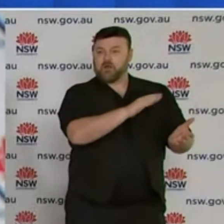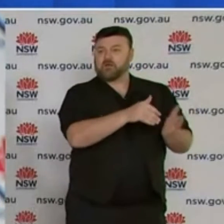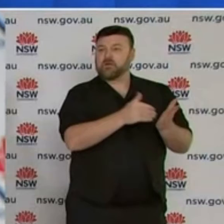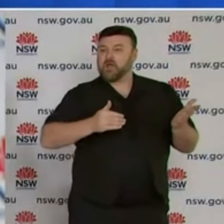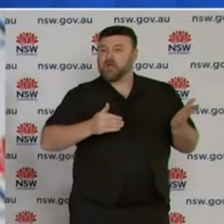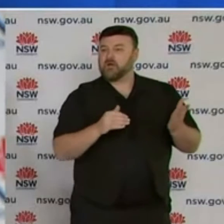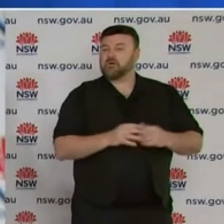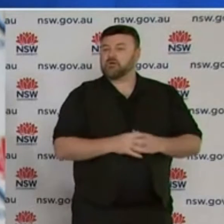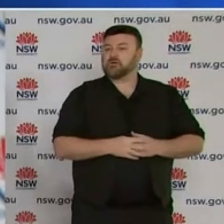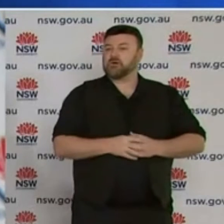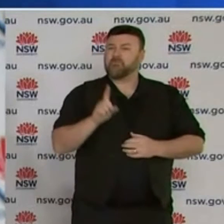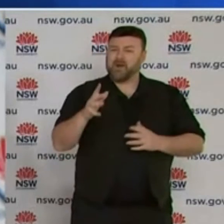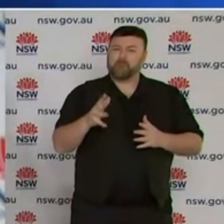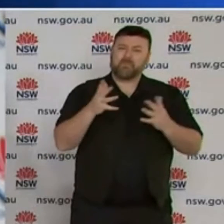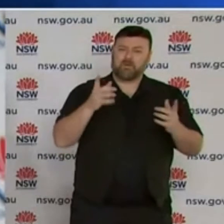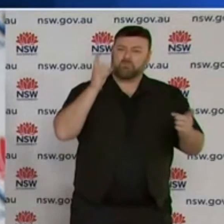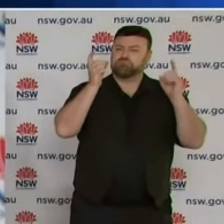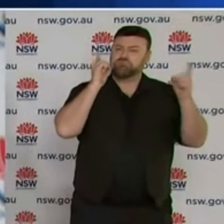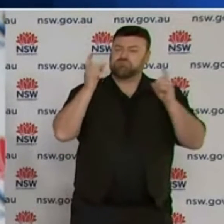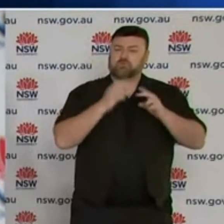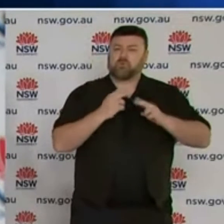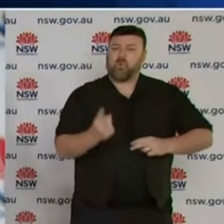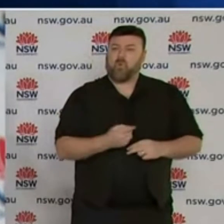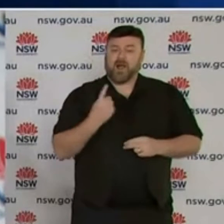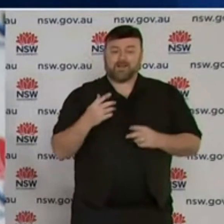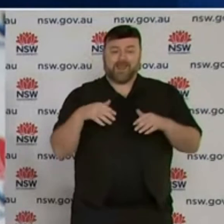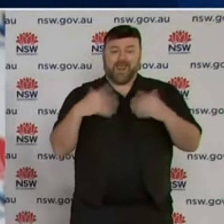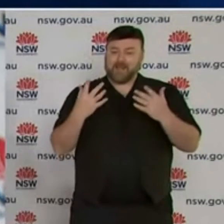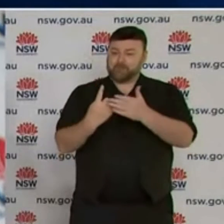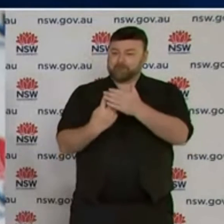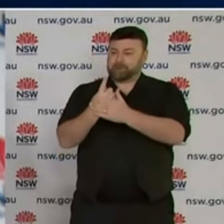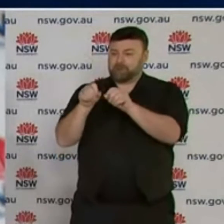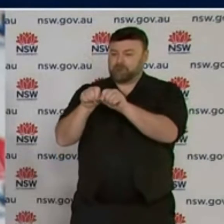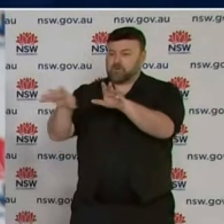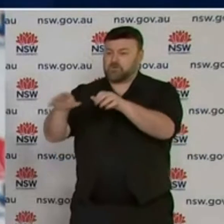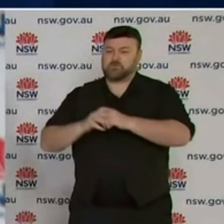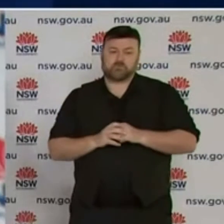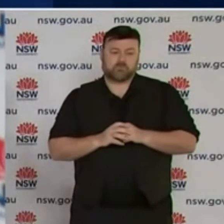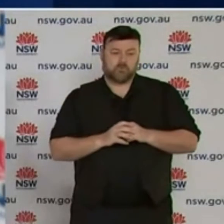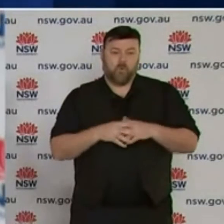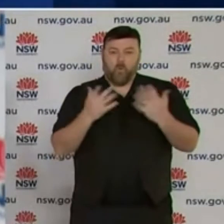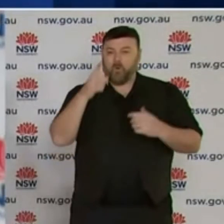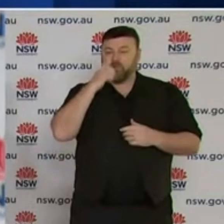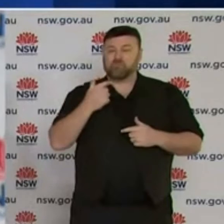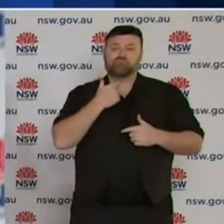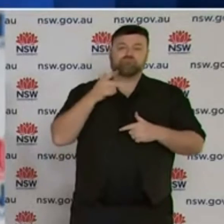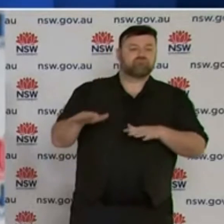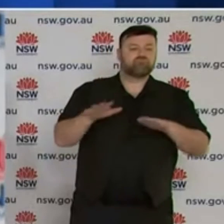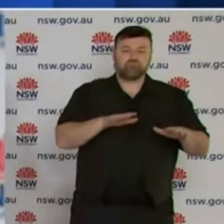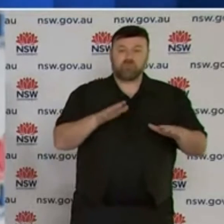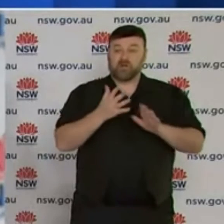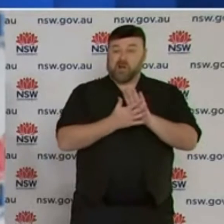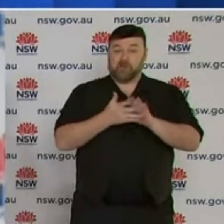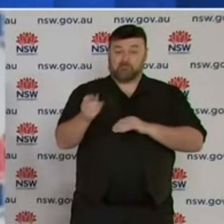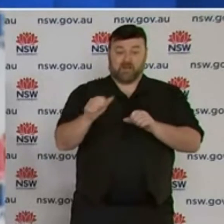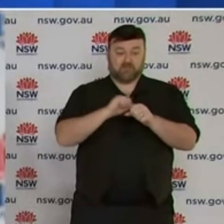is always concerning us is that any super spreading event, any people being too complacent actually can change